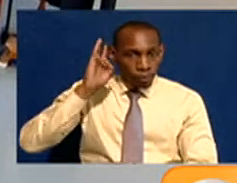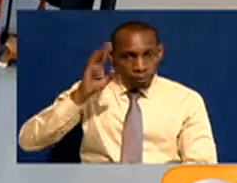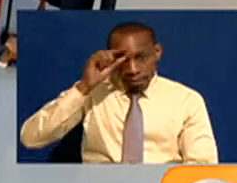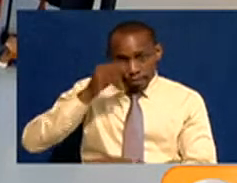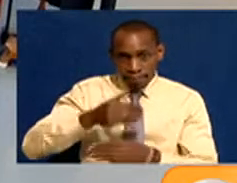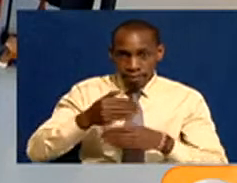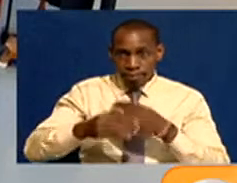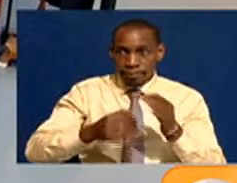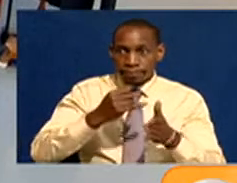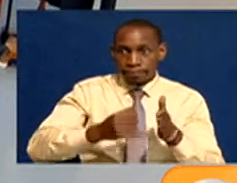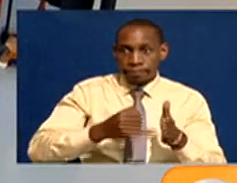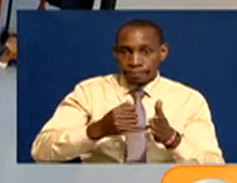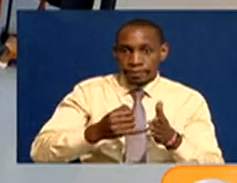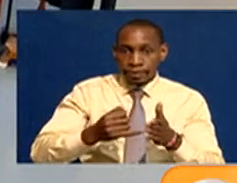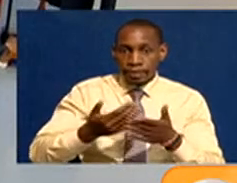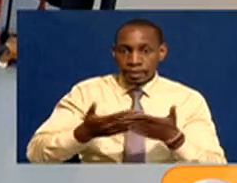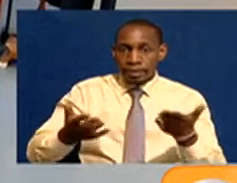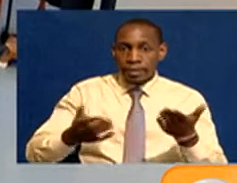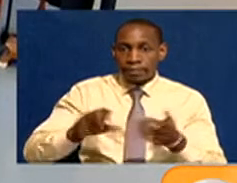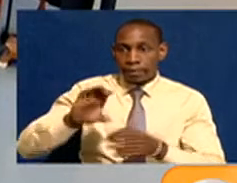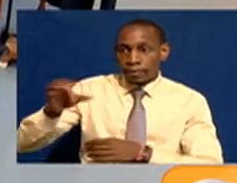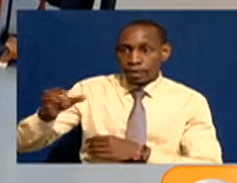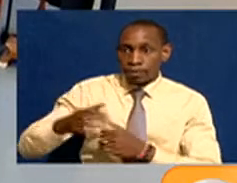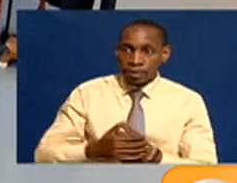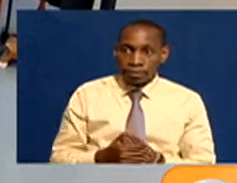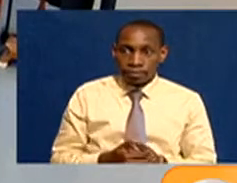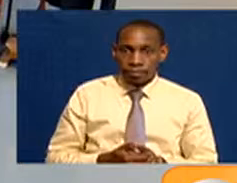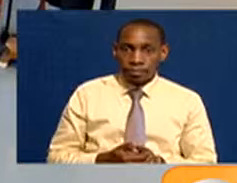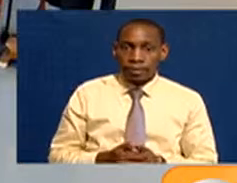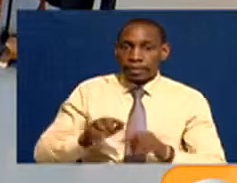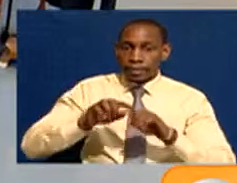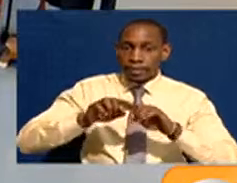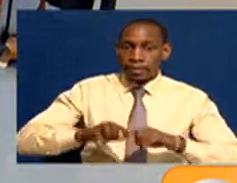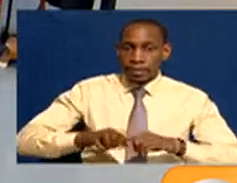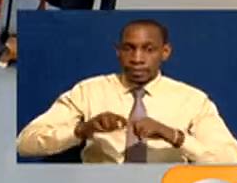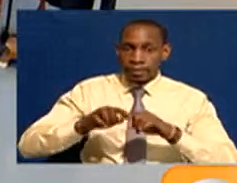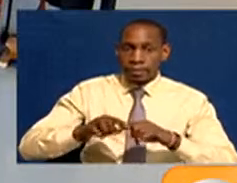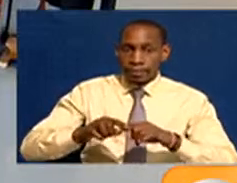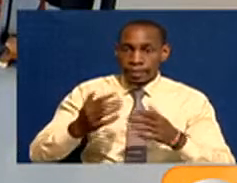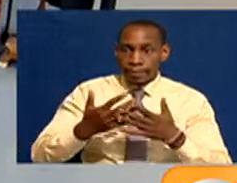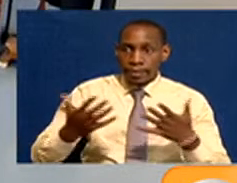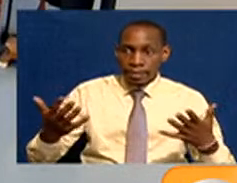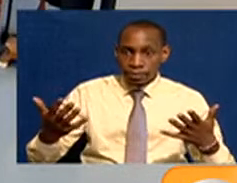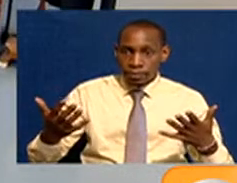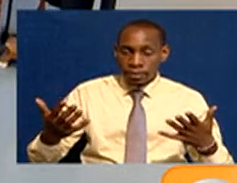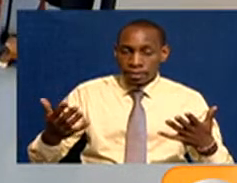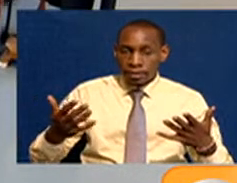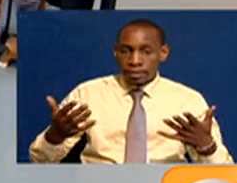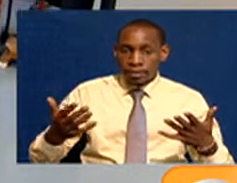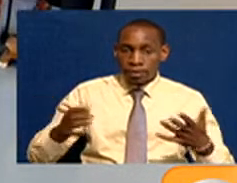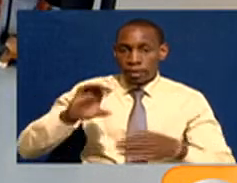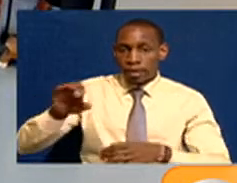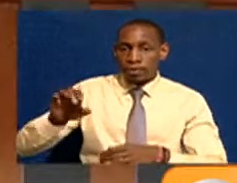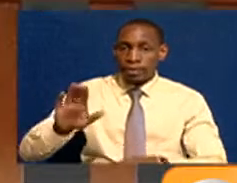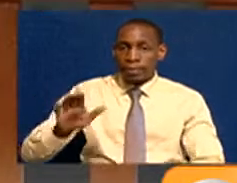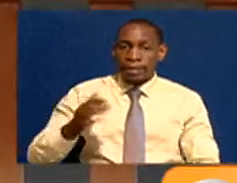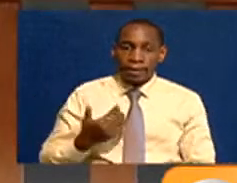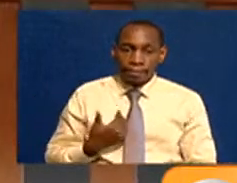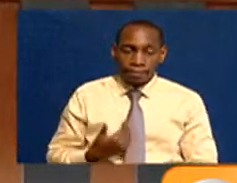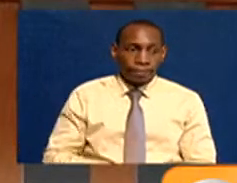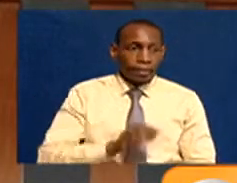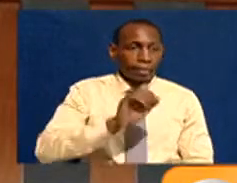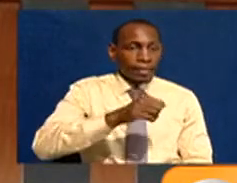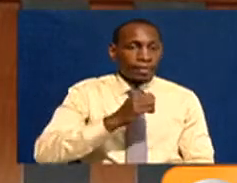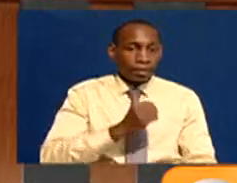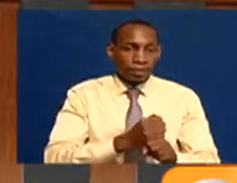build industries across the counties depending on the raw materials available in the same county? Yes, we are